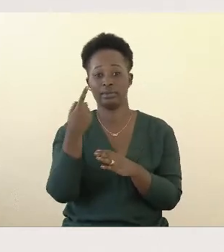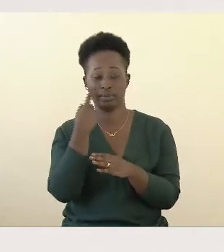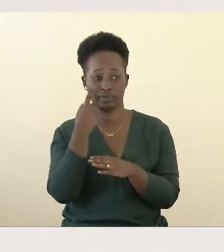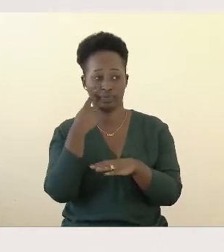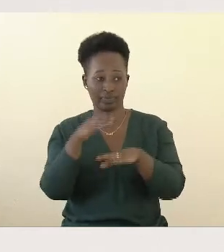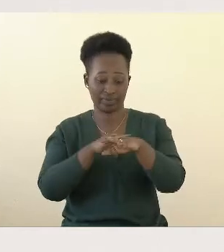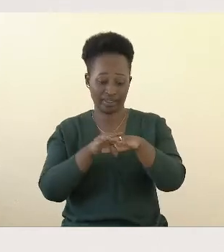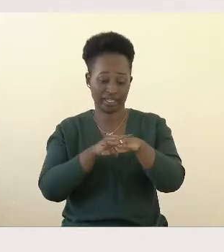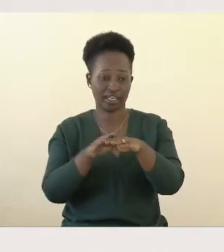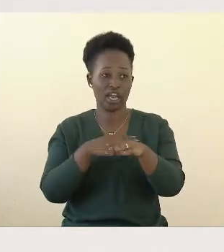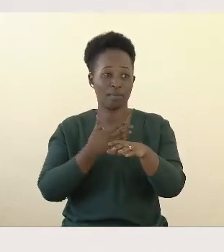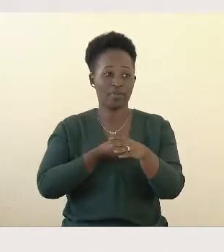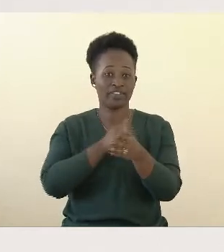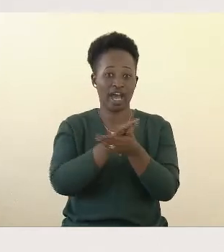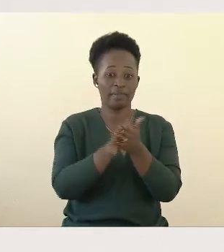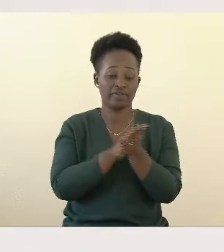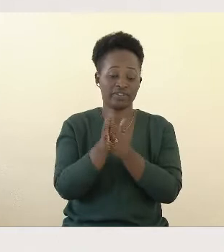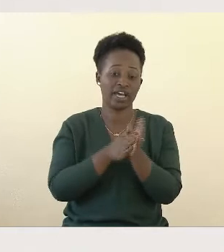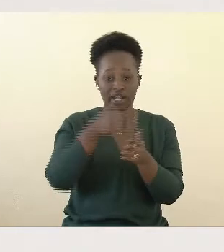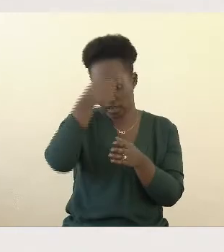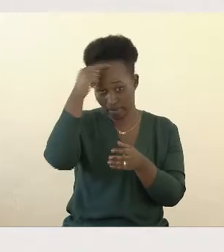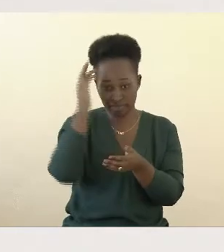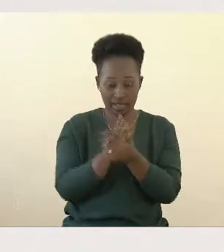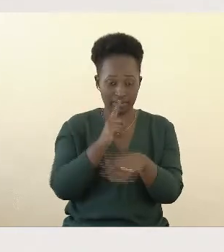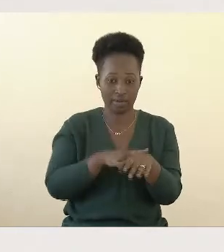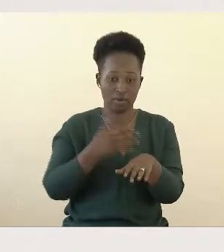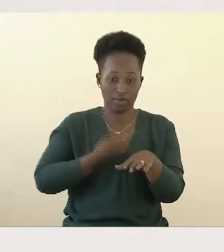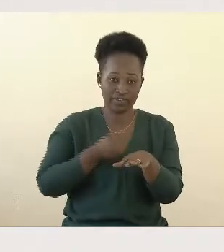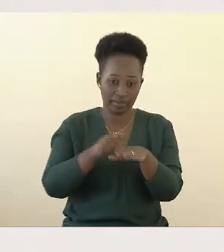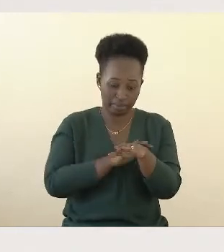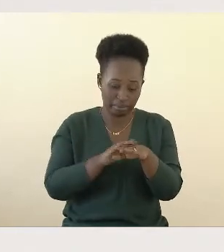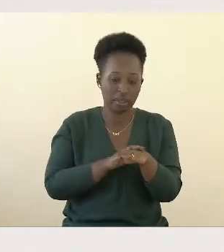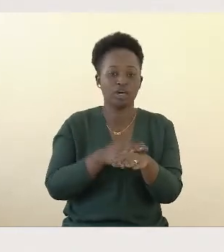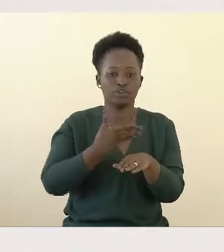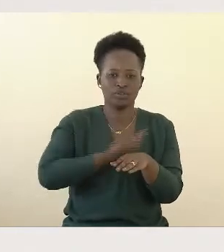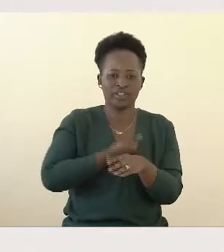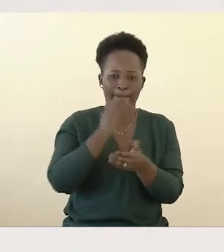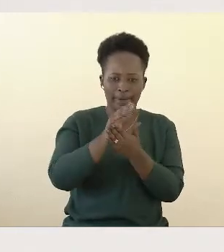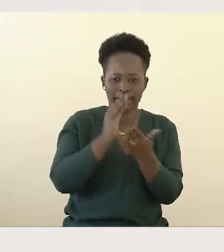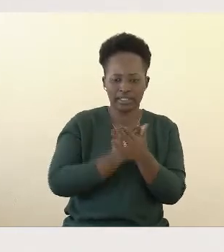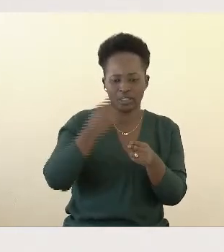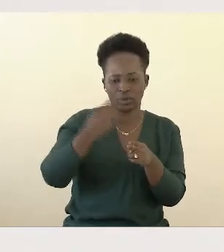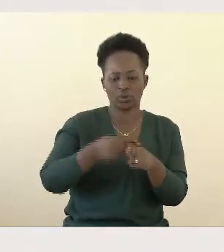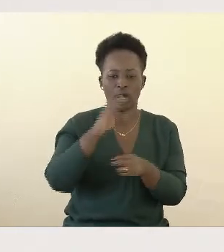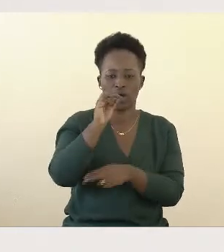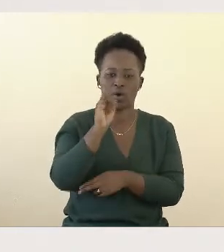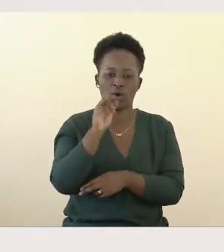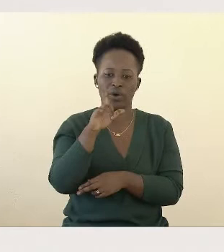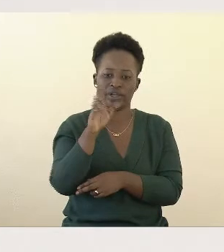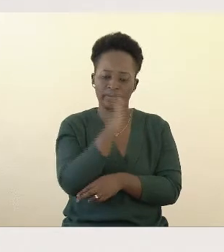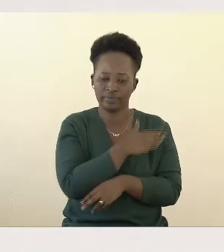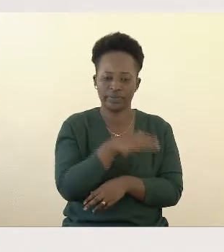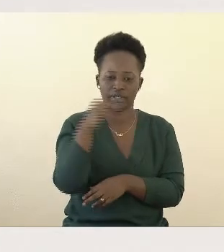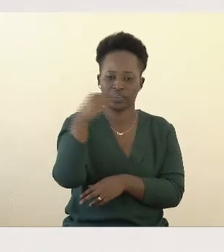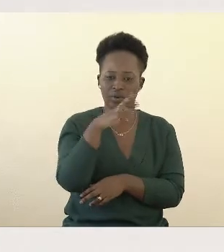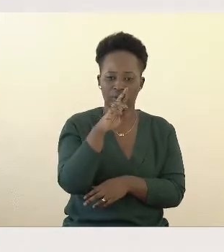have oil. That's why sometimes you have some oil in your skin. It is produced by the oil gland. We have erectile pili muscles. These are